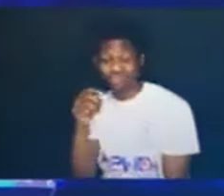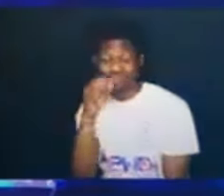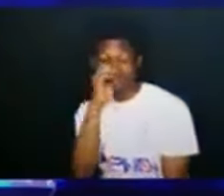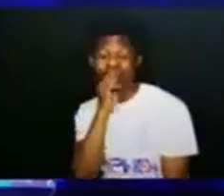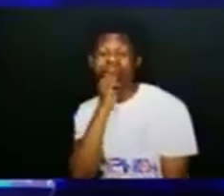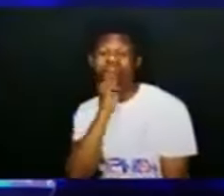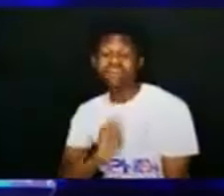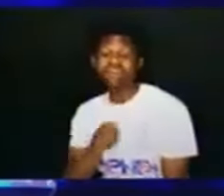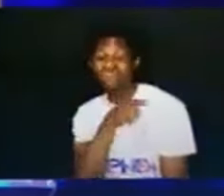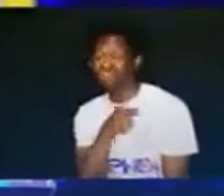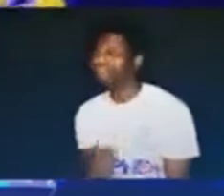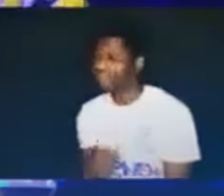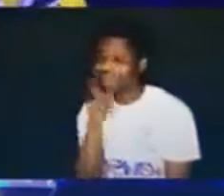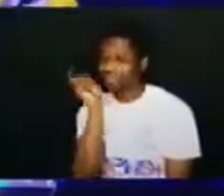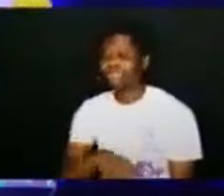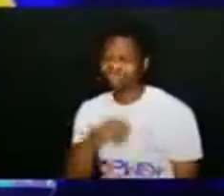him.